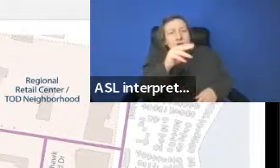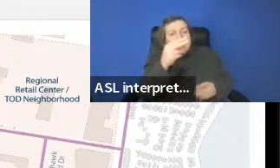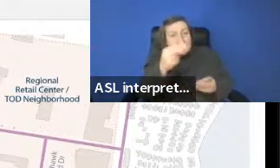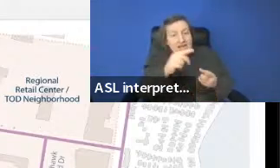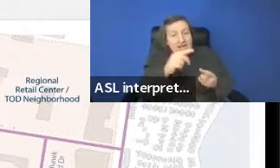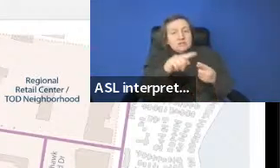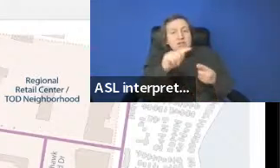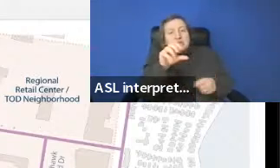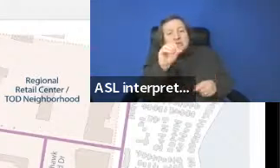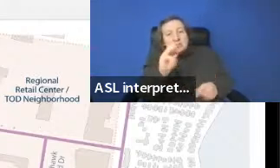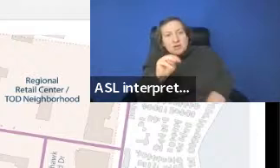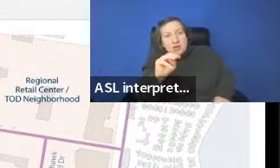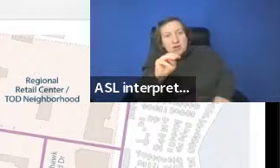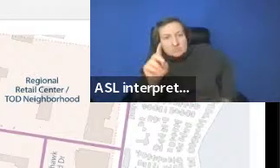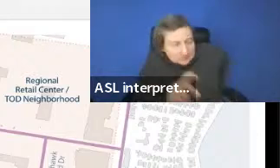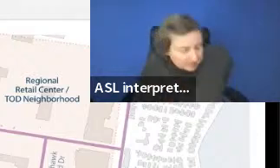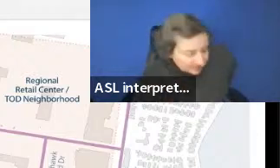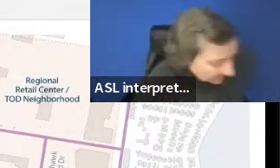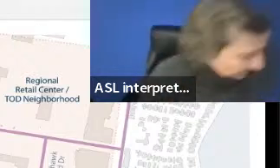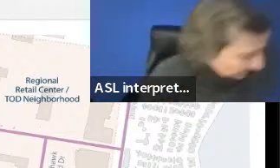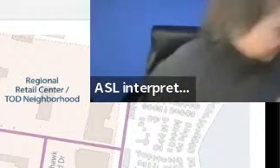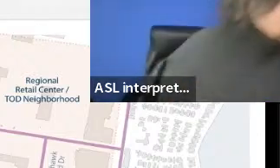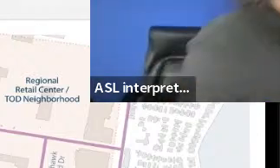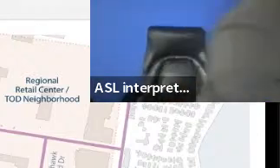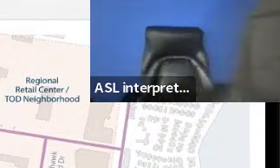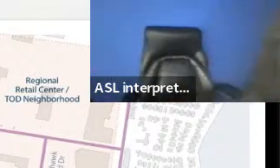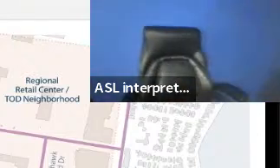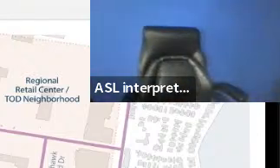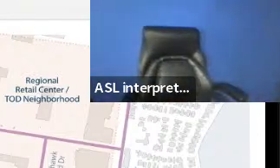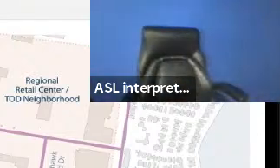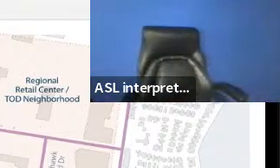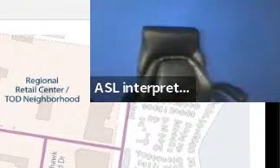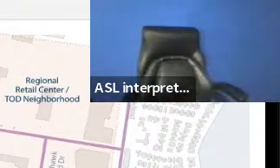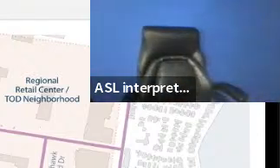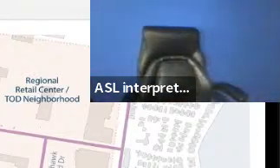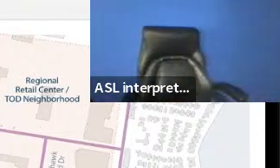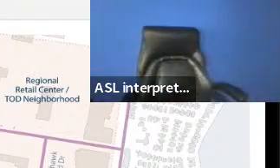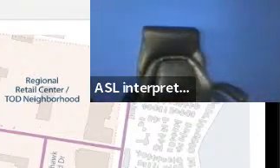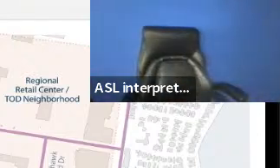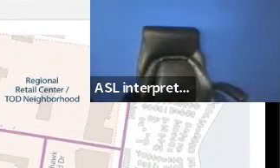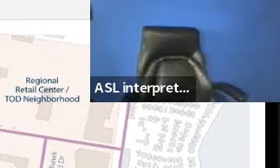D. Well, I guess this is that question you're not ready to answer yet, but